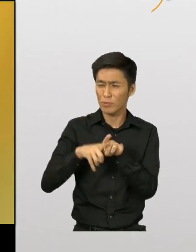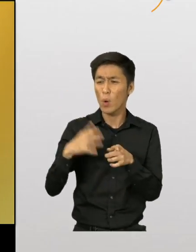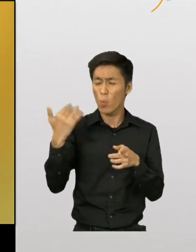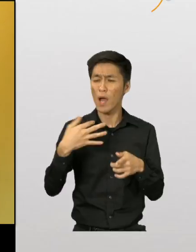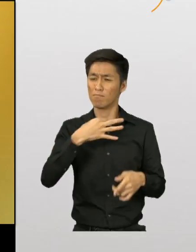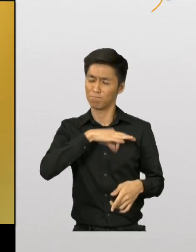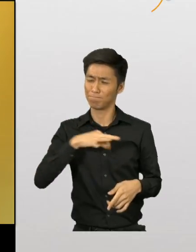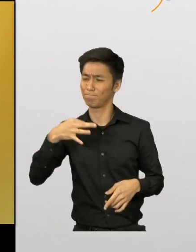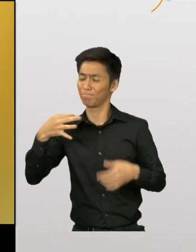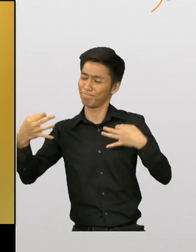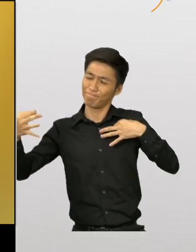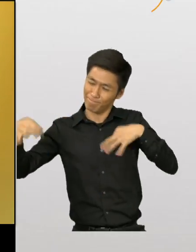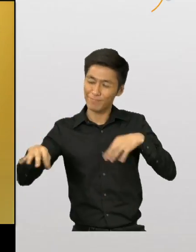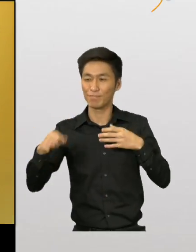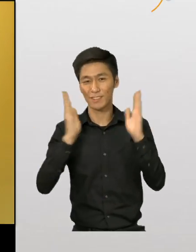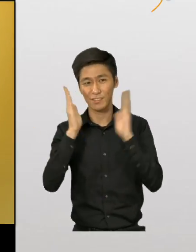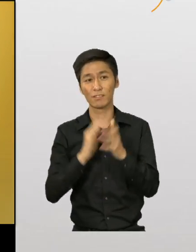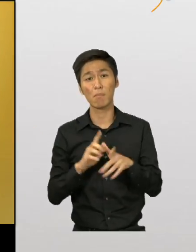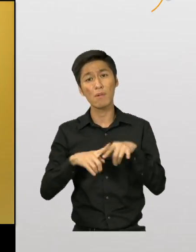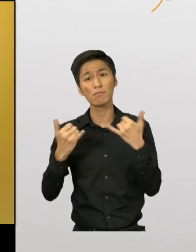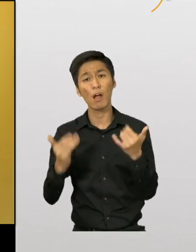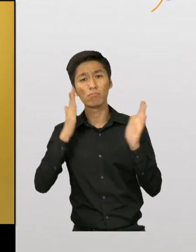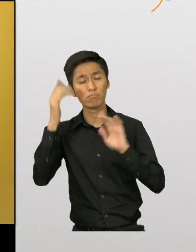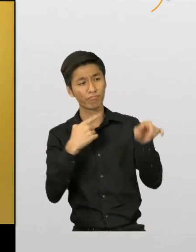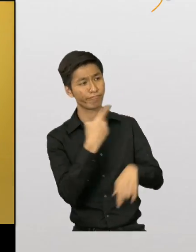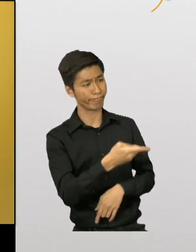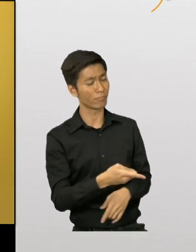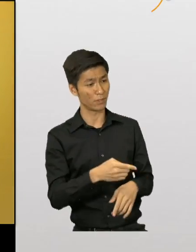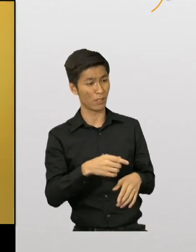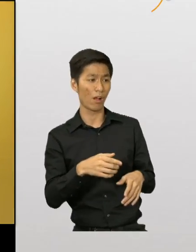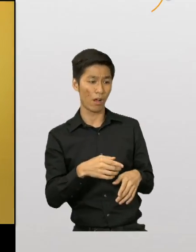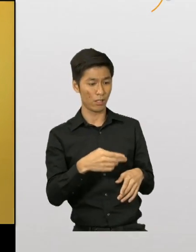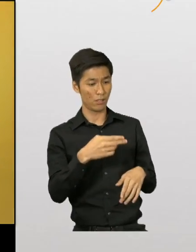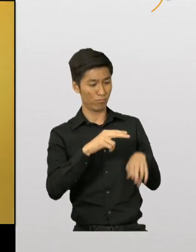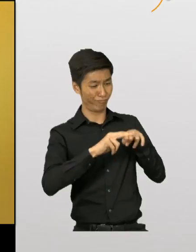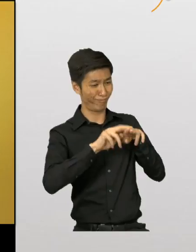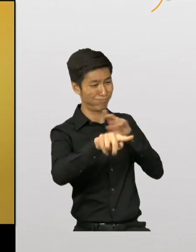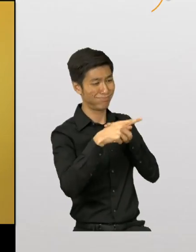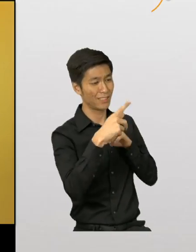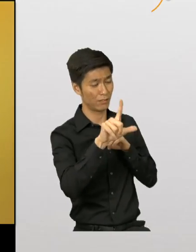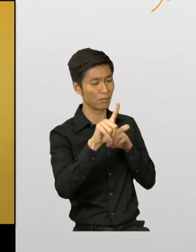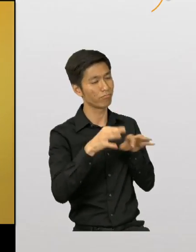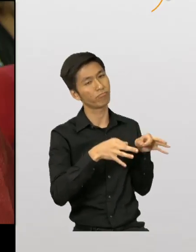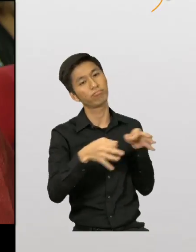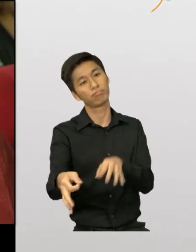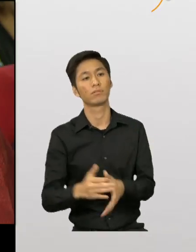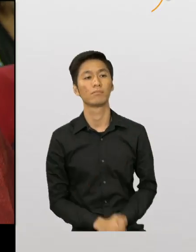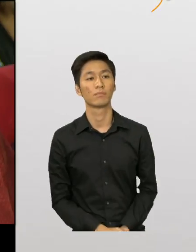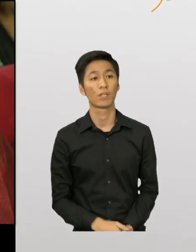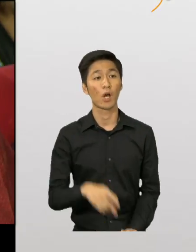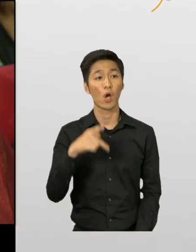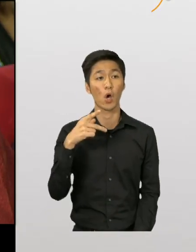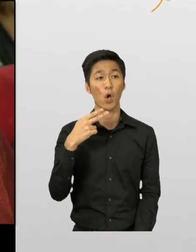countries. Now, Malaysia wants to defer the HSR. Khaw Boon Wan has met Azmin